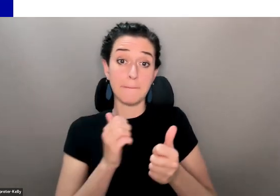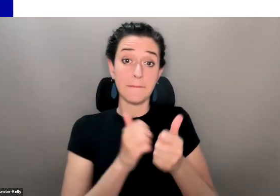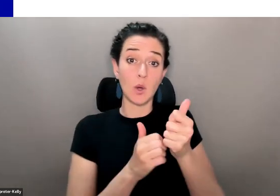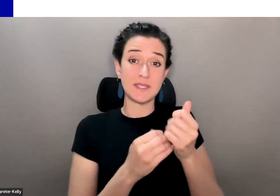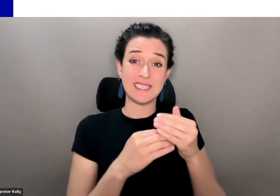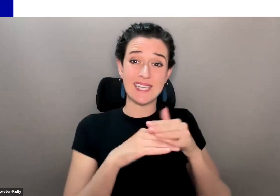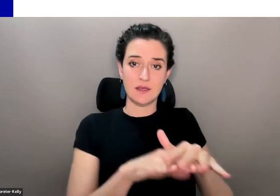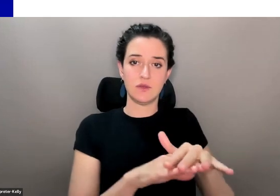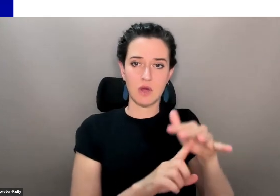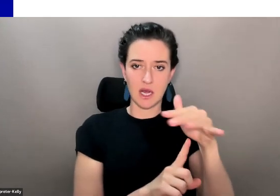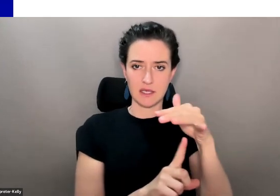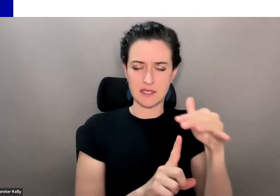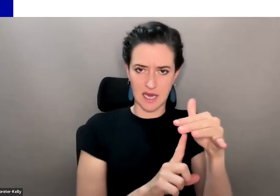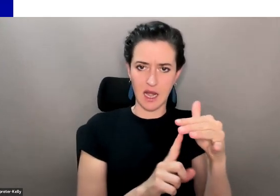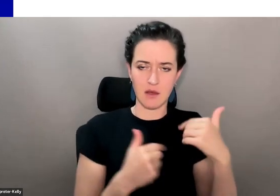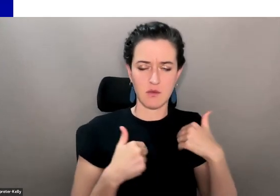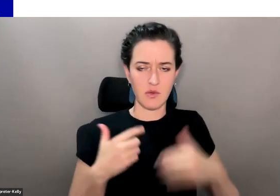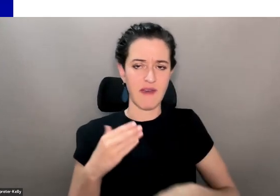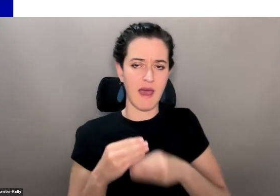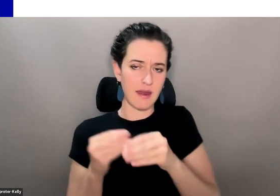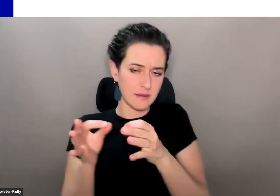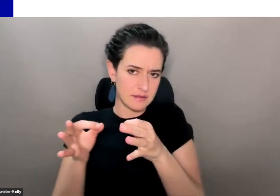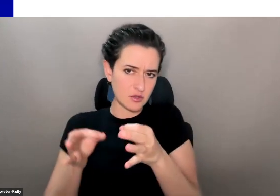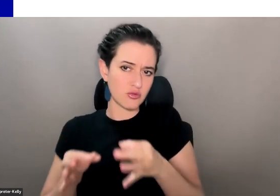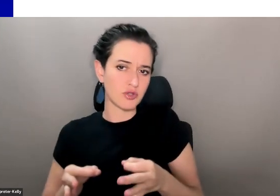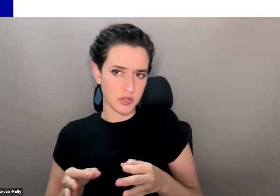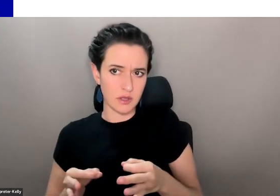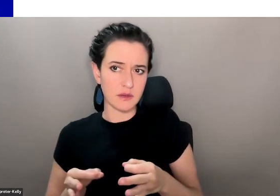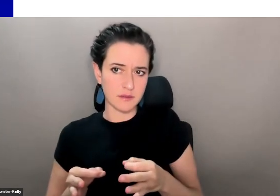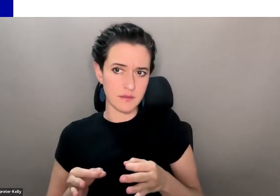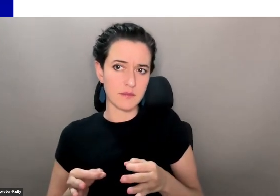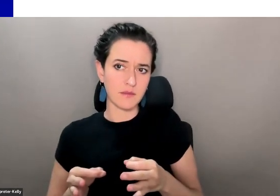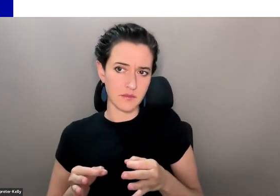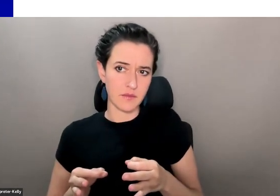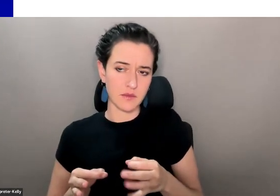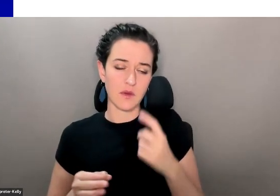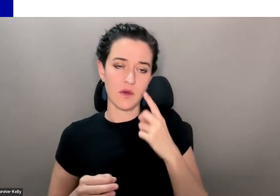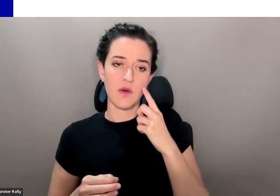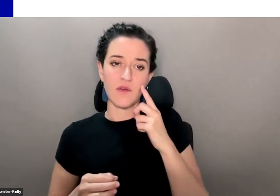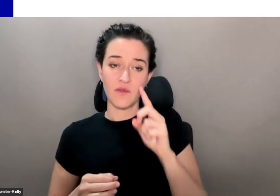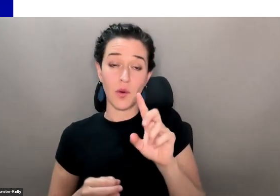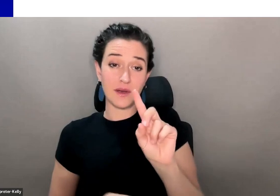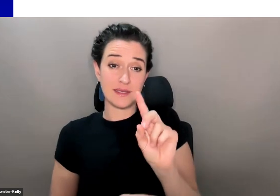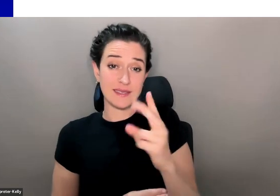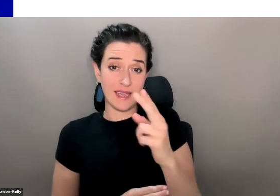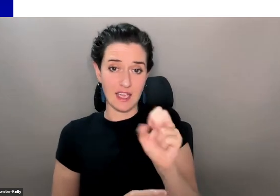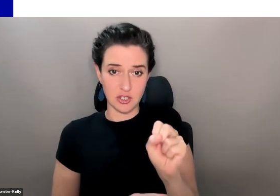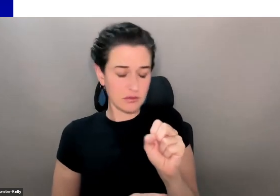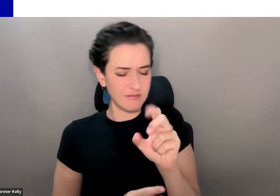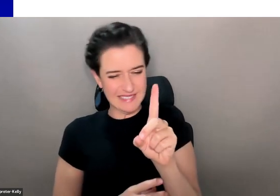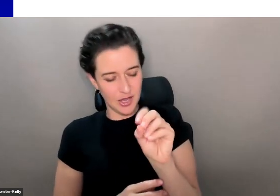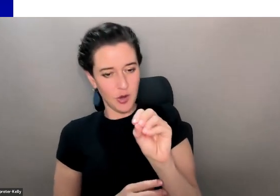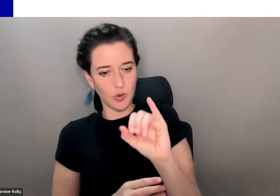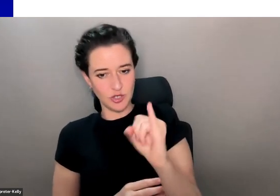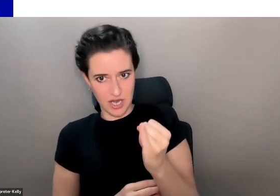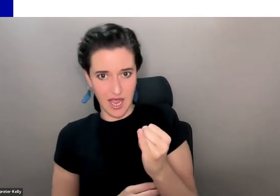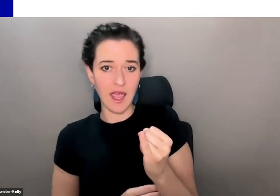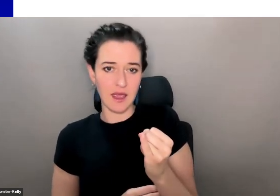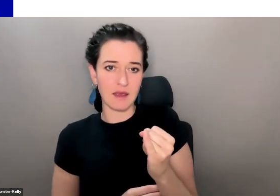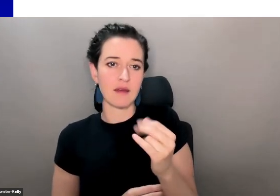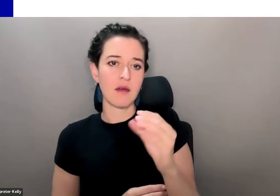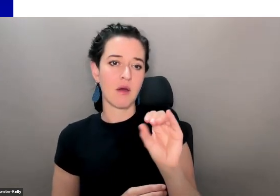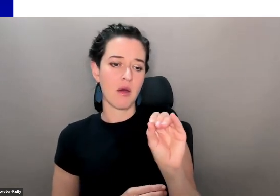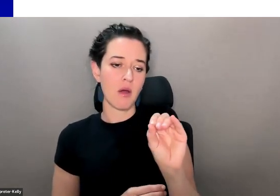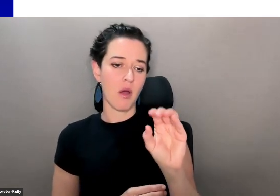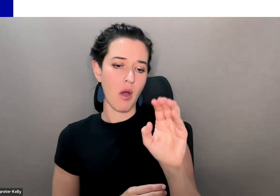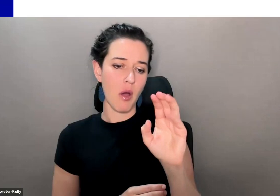that to align more closely with the description of most integrated setting in the Department of Justice's Title II Olmstead guidance.